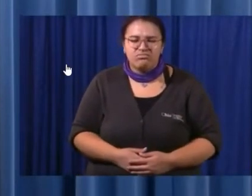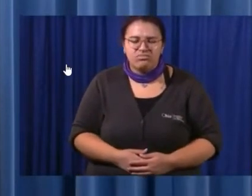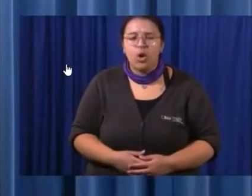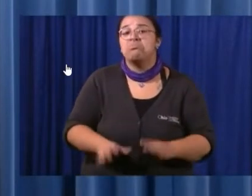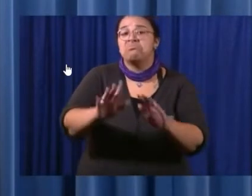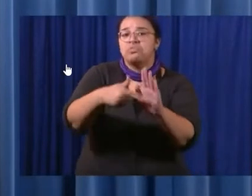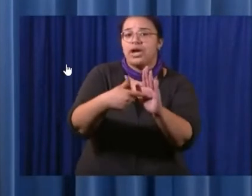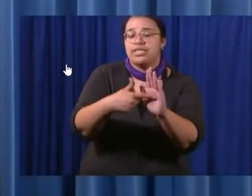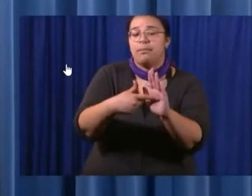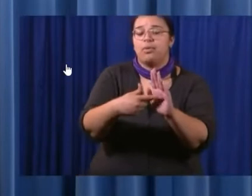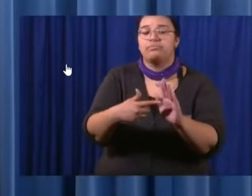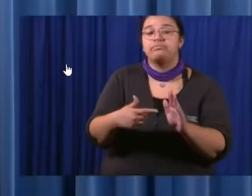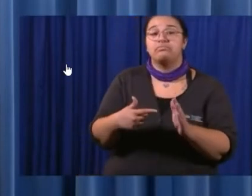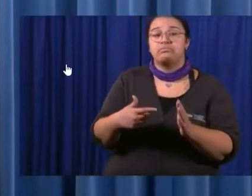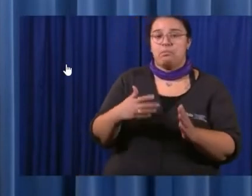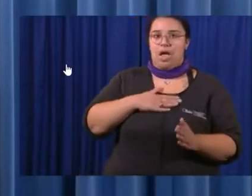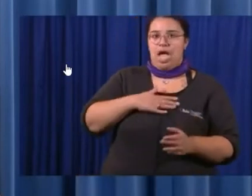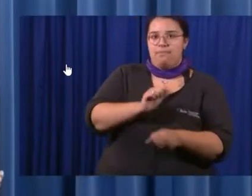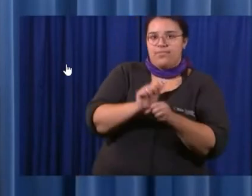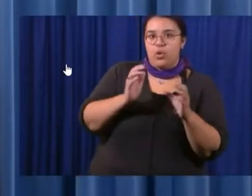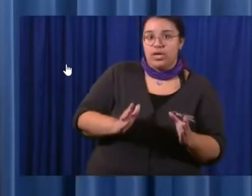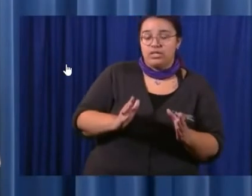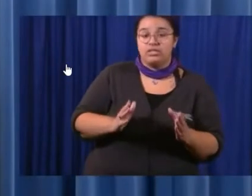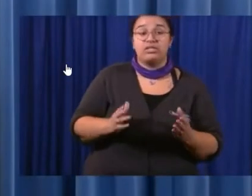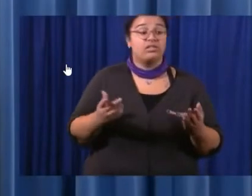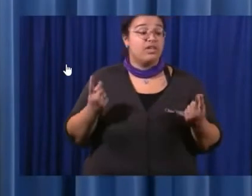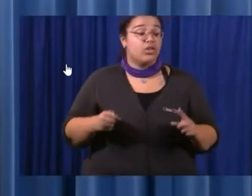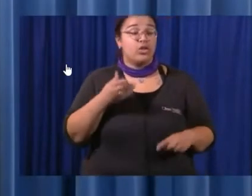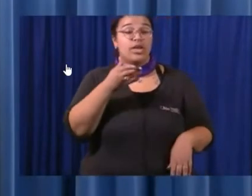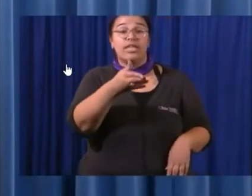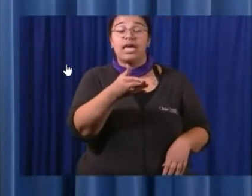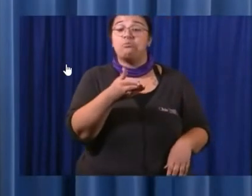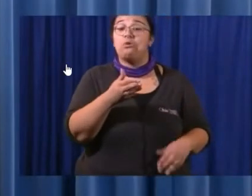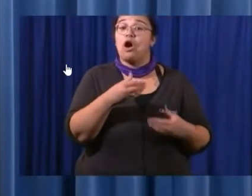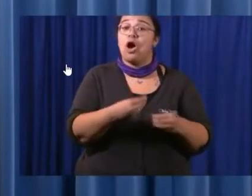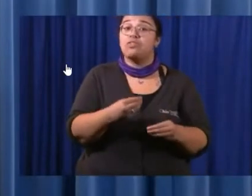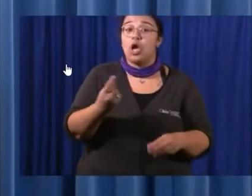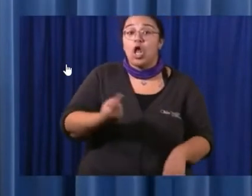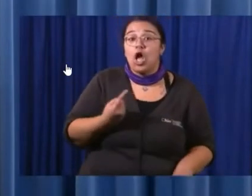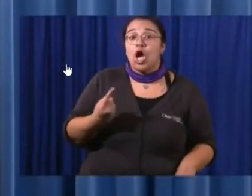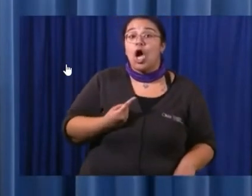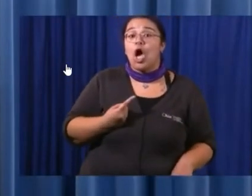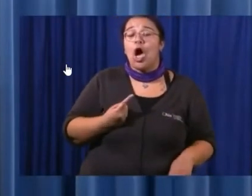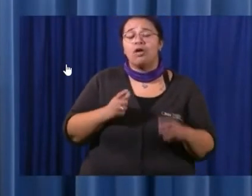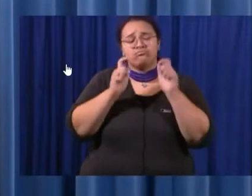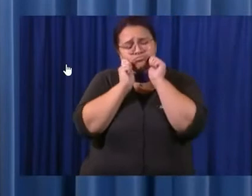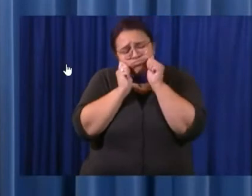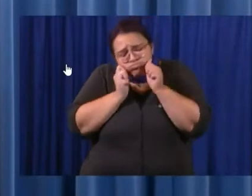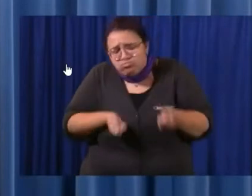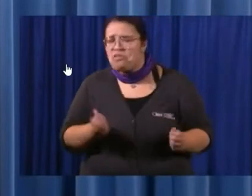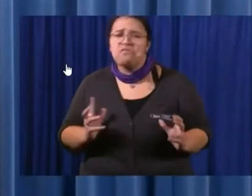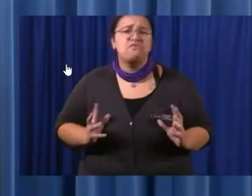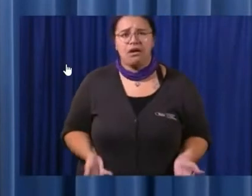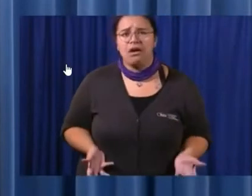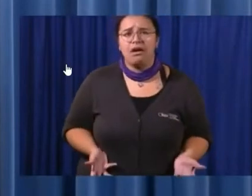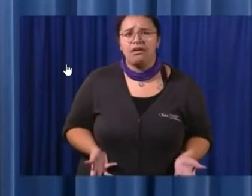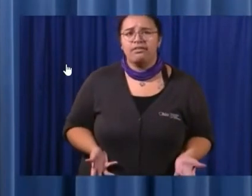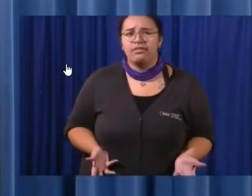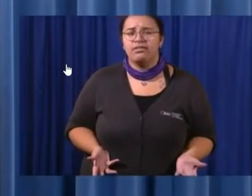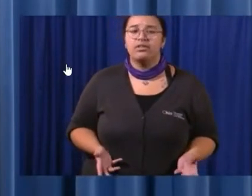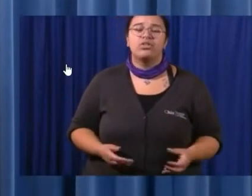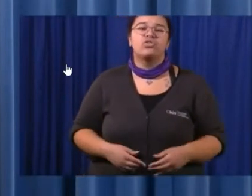example, in regard to employees, if you're in the office by yourself, you can take your mask off, of course. So somebody working in the